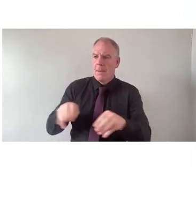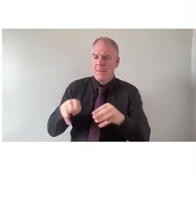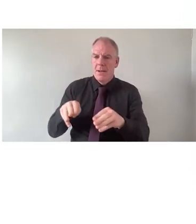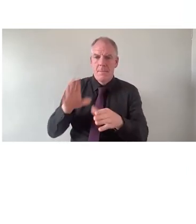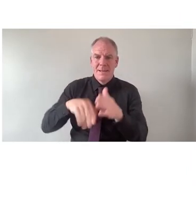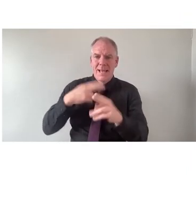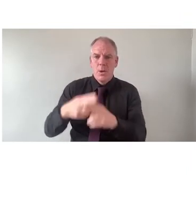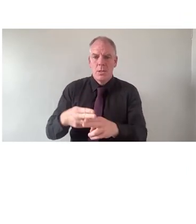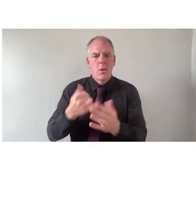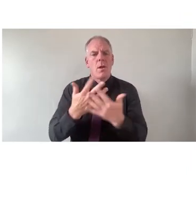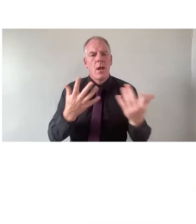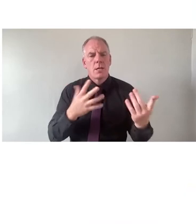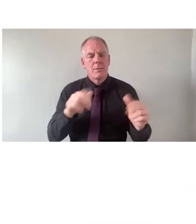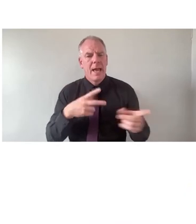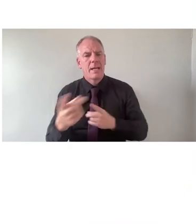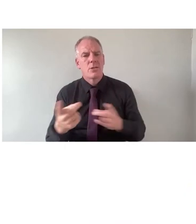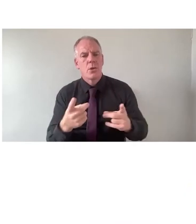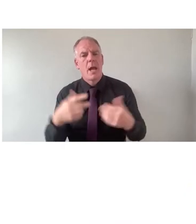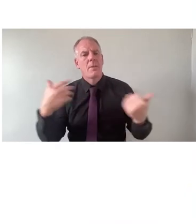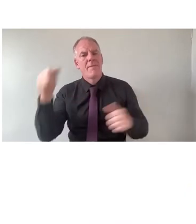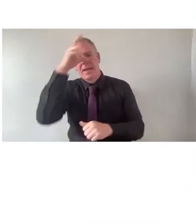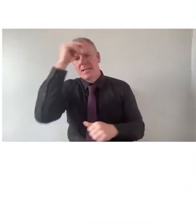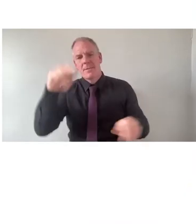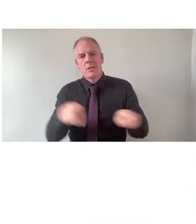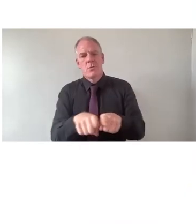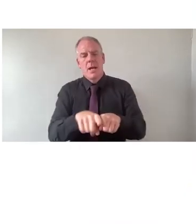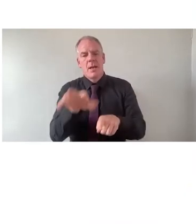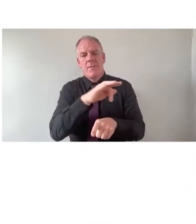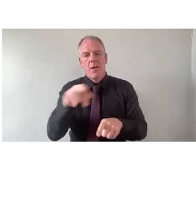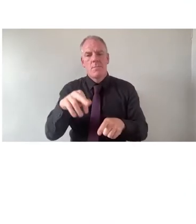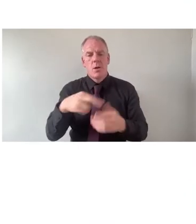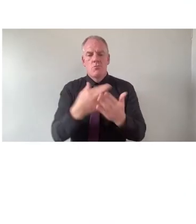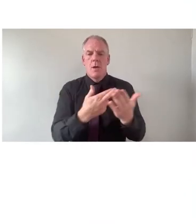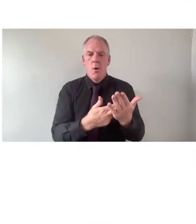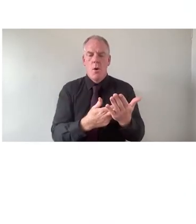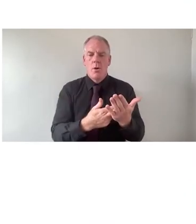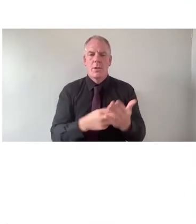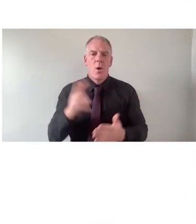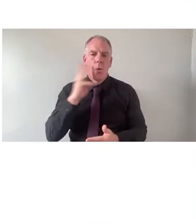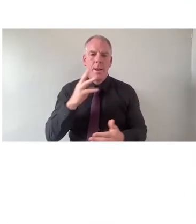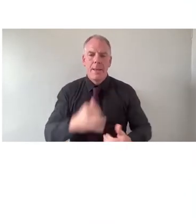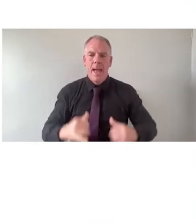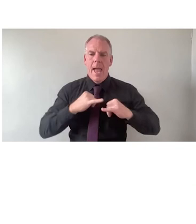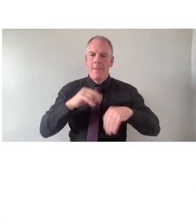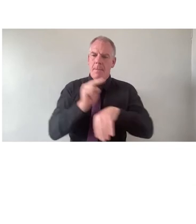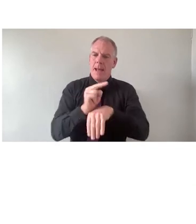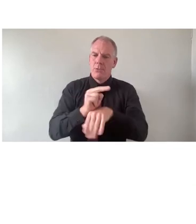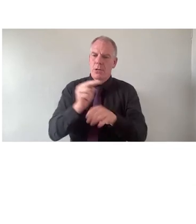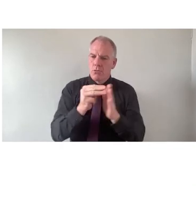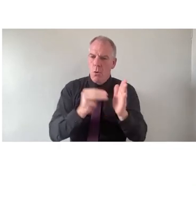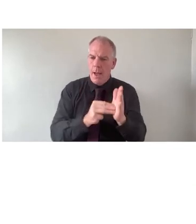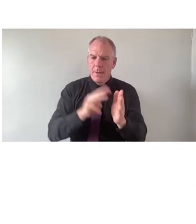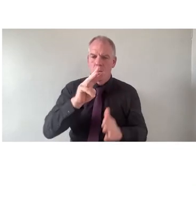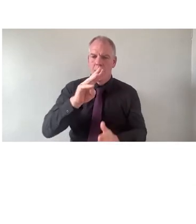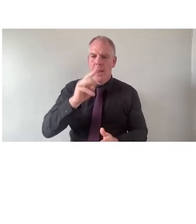work to be done there. And of course, there are examples in the report from Willing Able Mentoring Program or the Open Doors to Work Initiative and